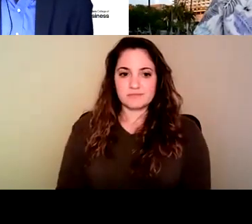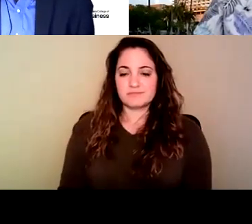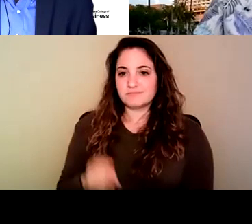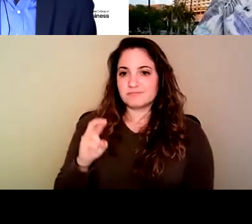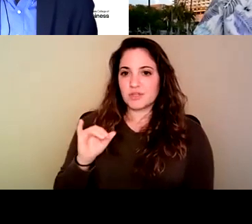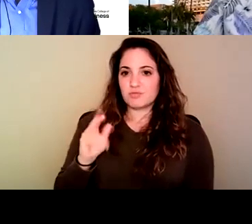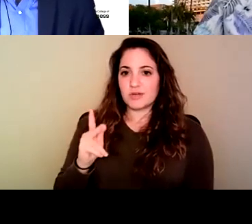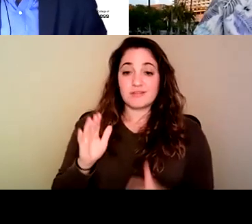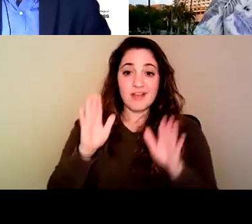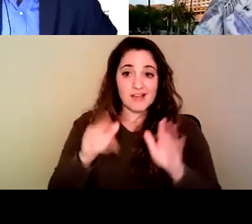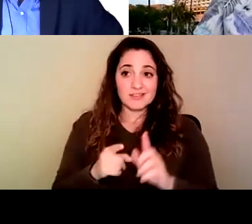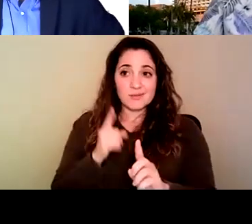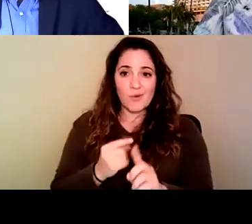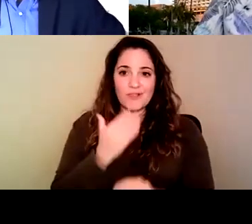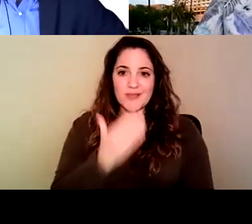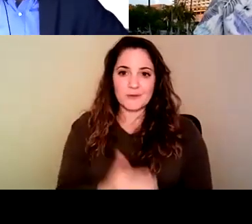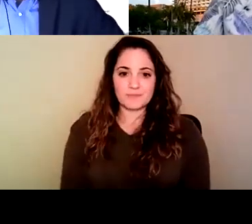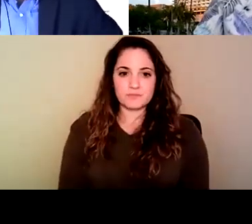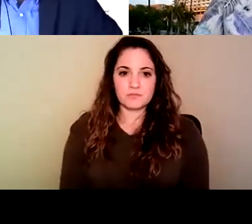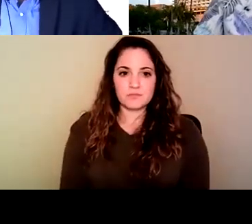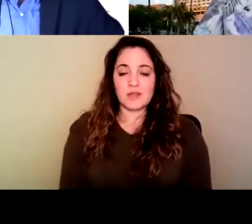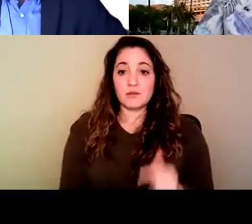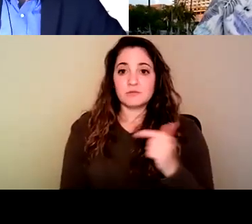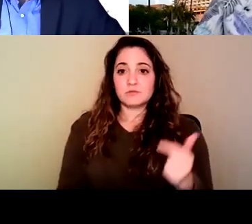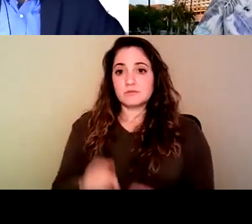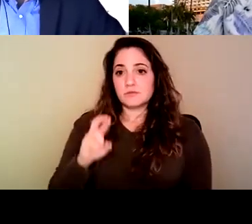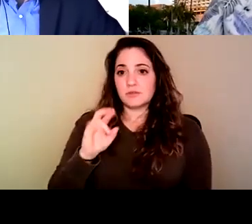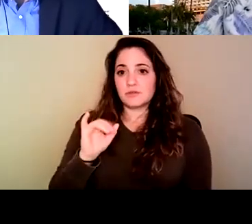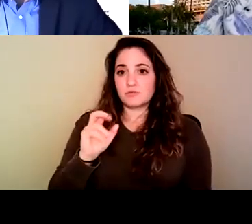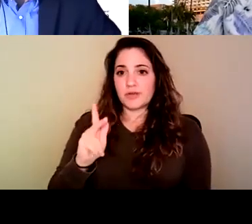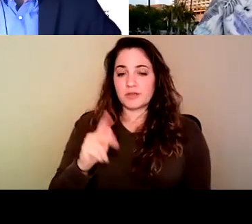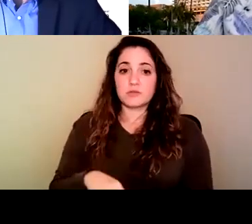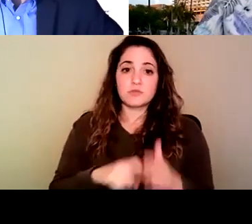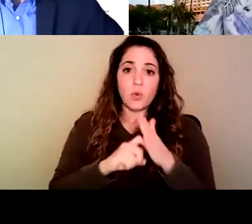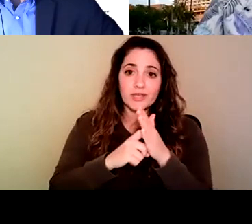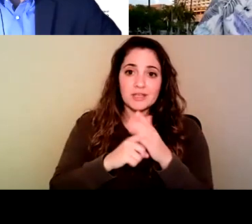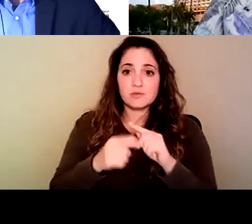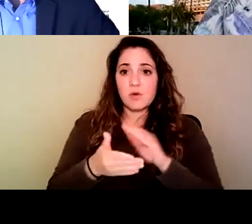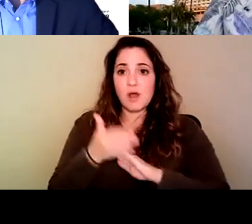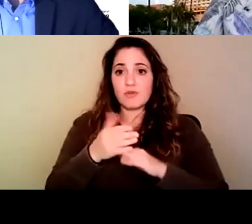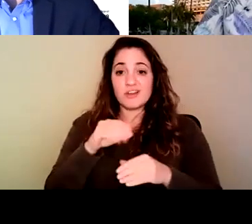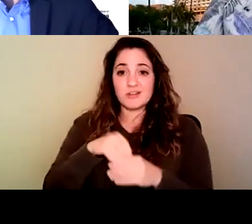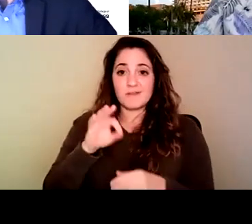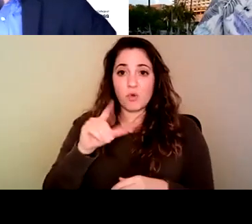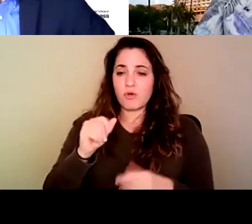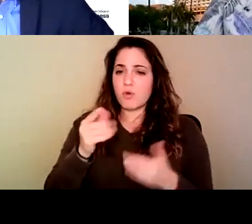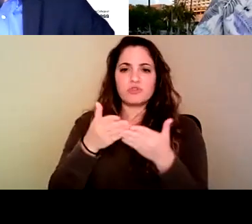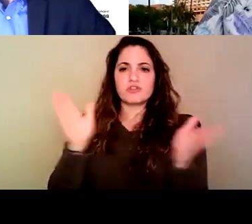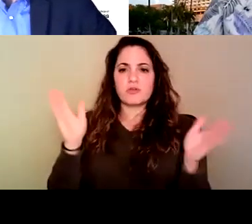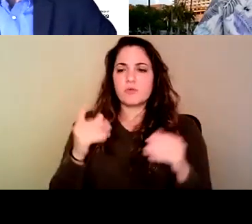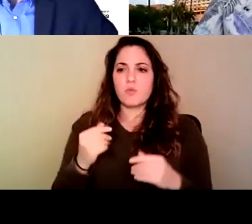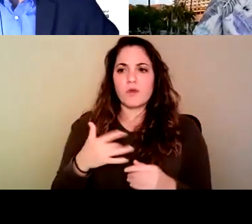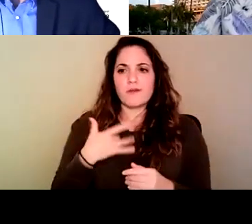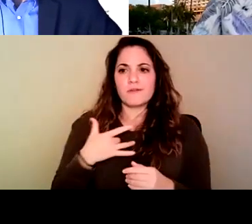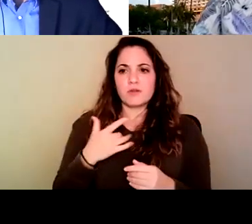Thanks. Rick, thinking about either the keys or your operation in Florida or just in general, what do you see as